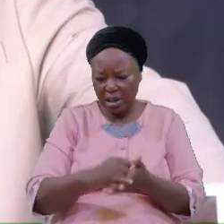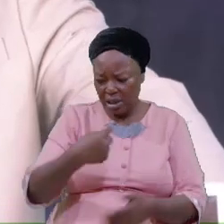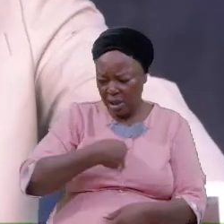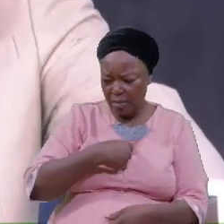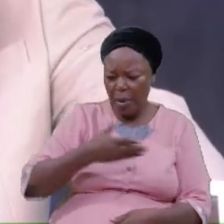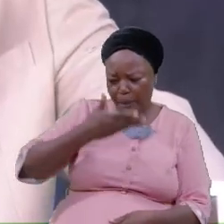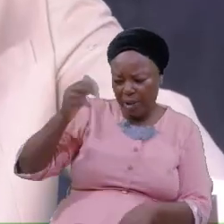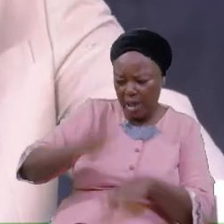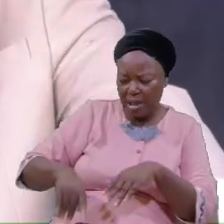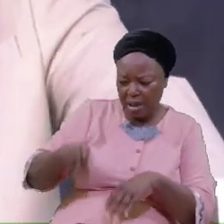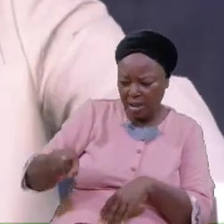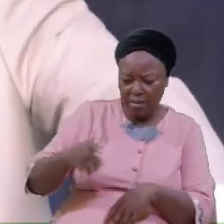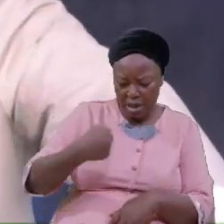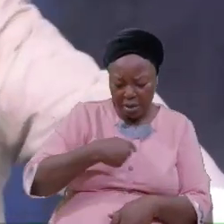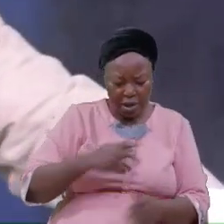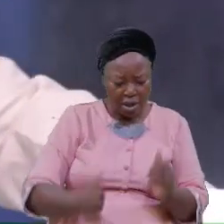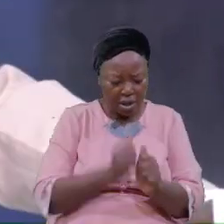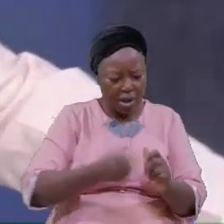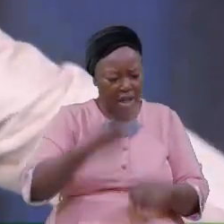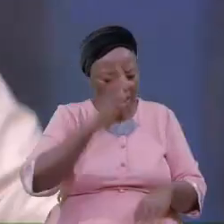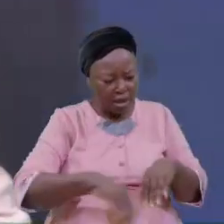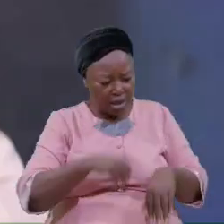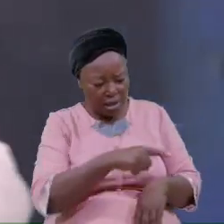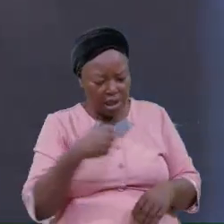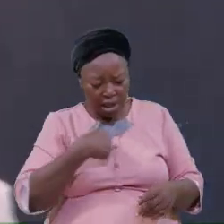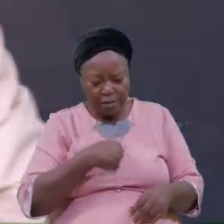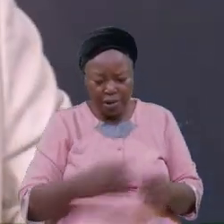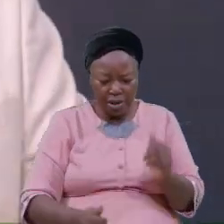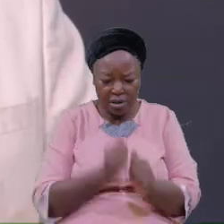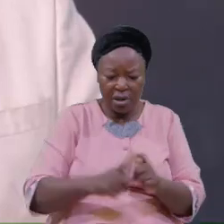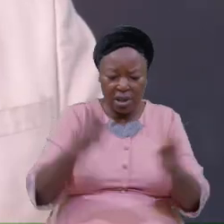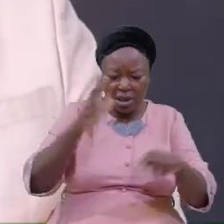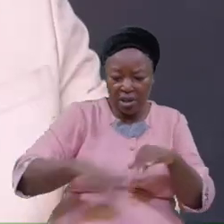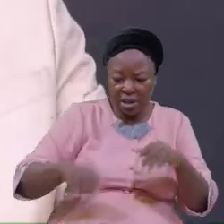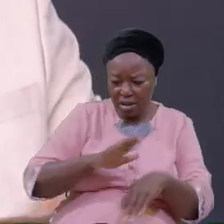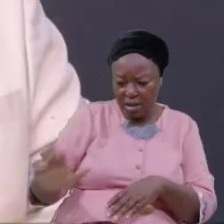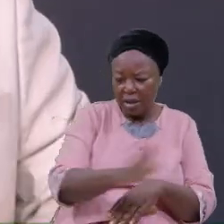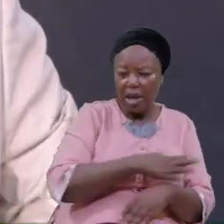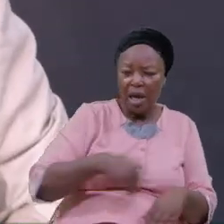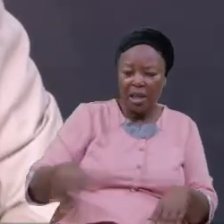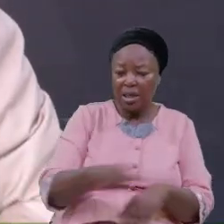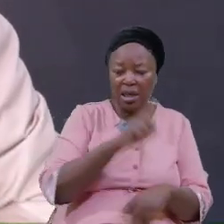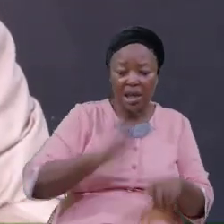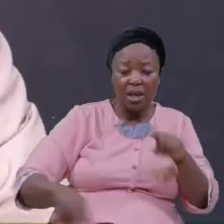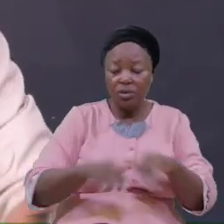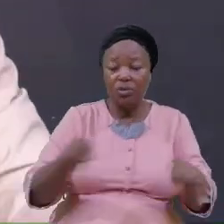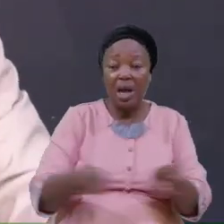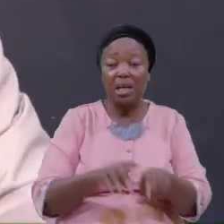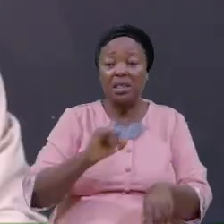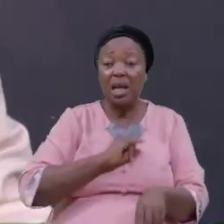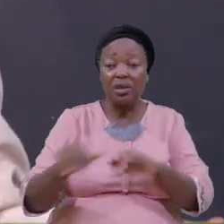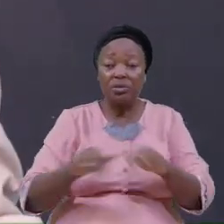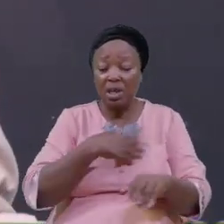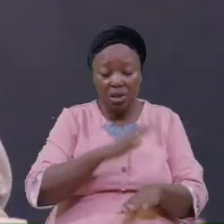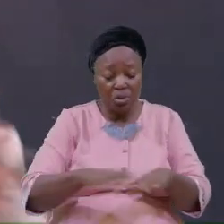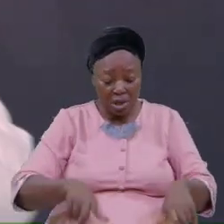her. I am greater than them. And they do not do as I do. They don't live as I live. And